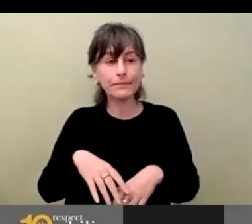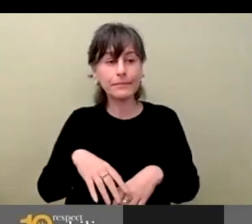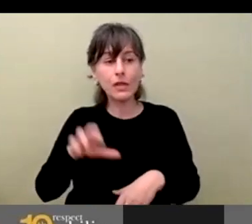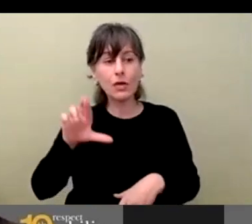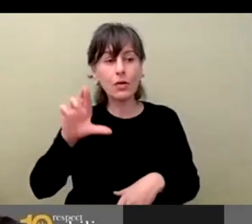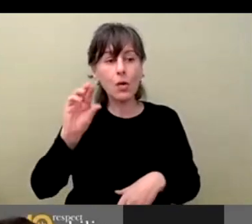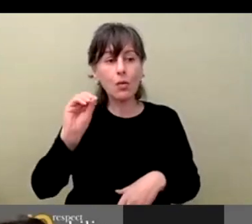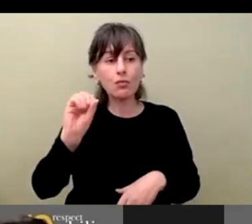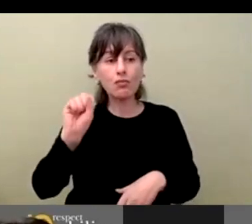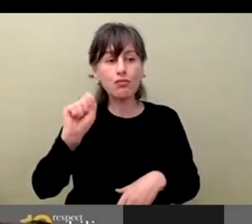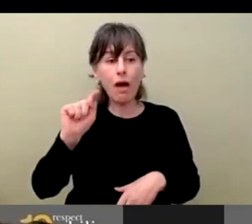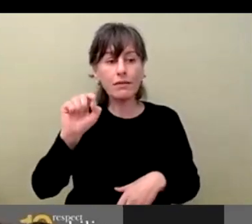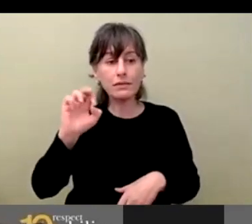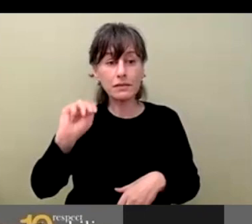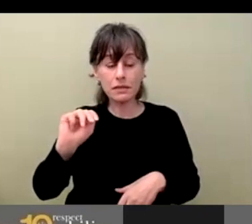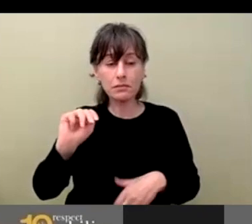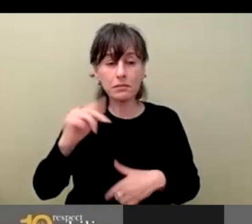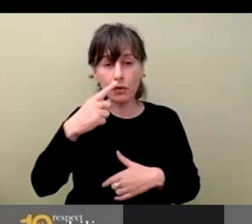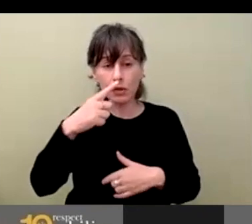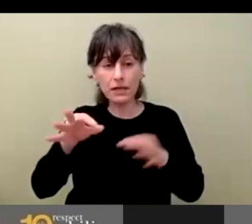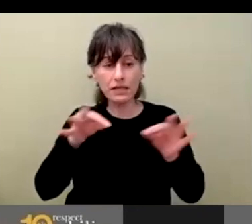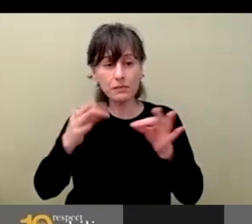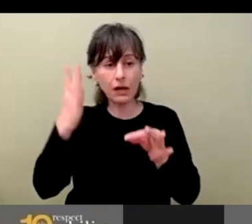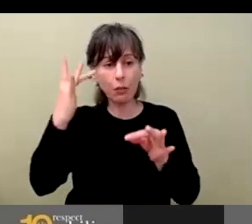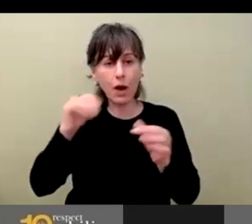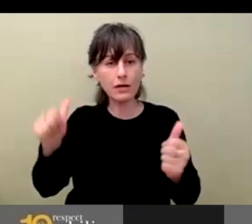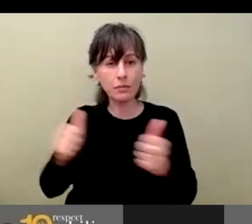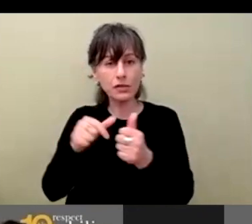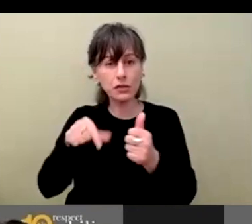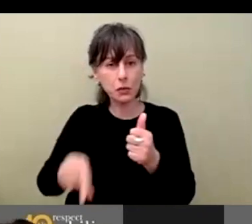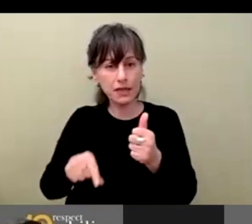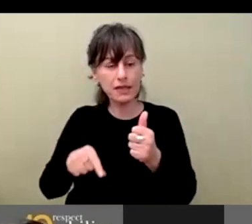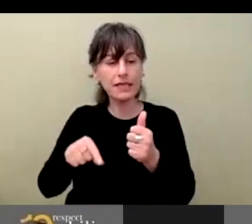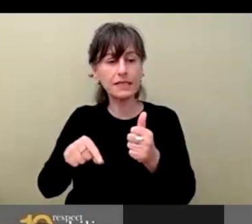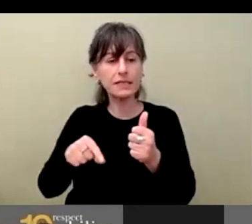tell us why you wanted to pursue Respectability's fellowship program.